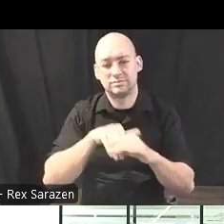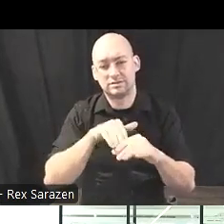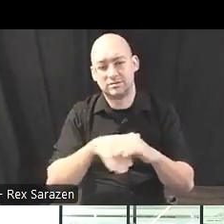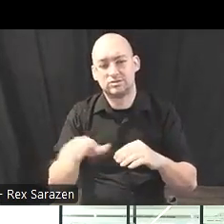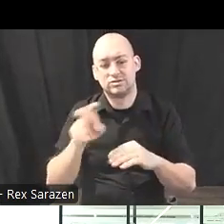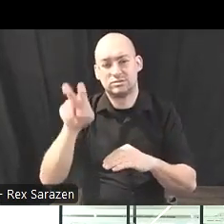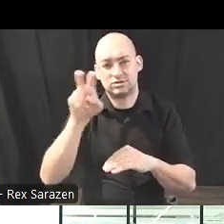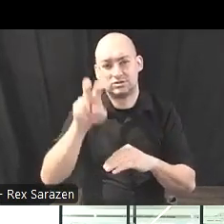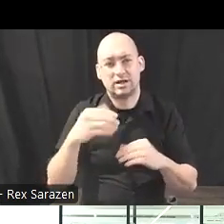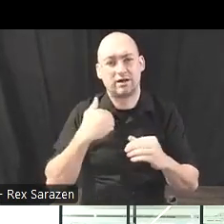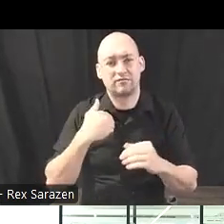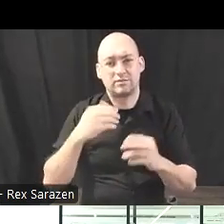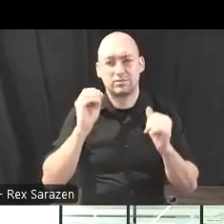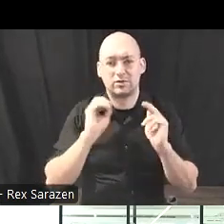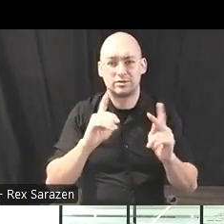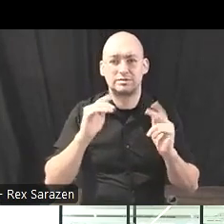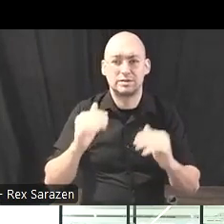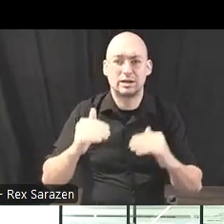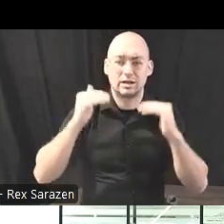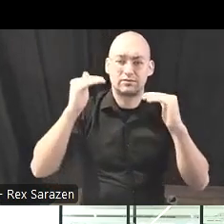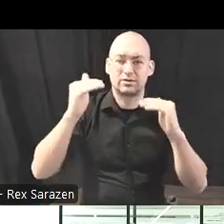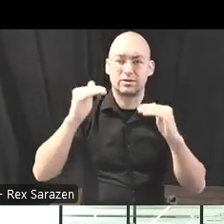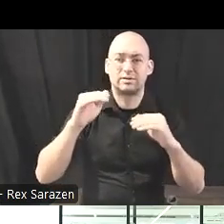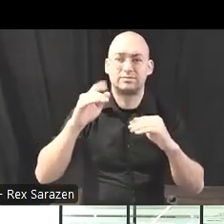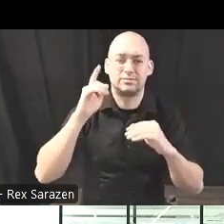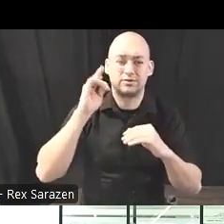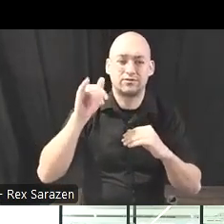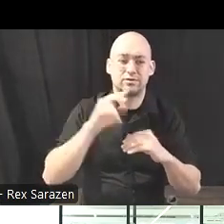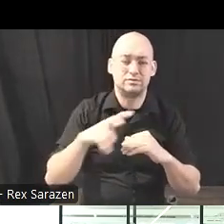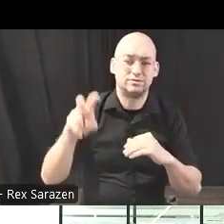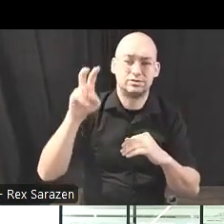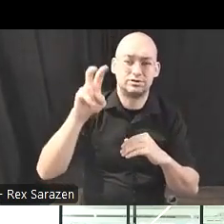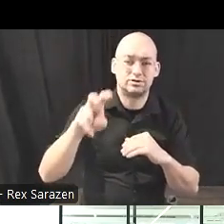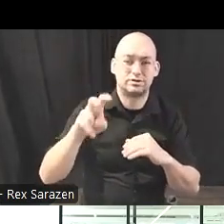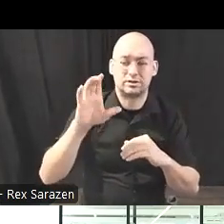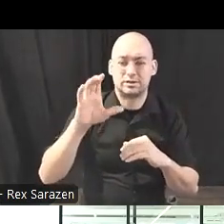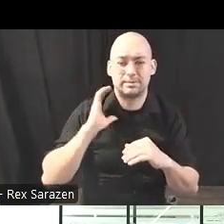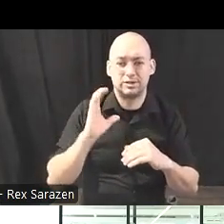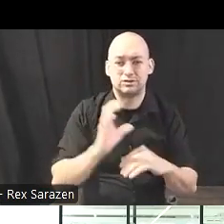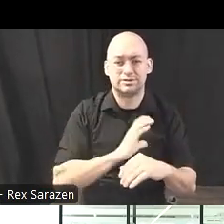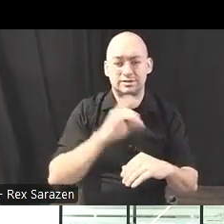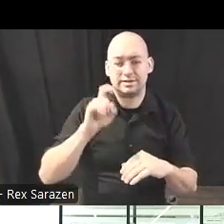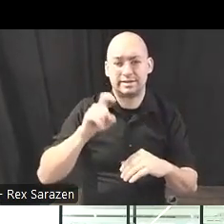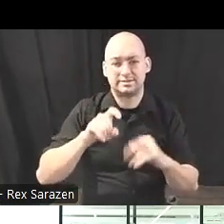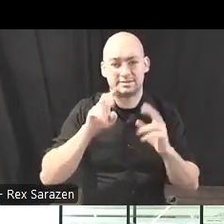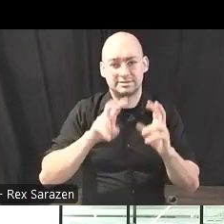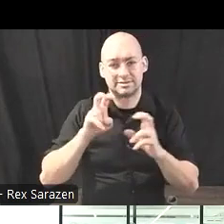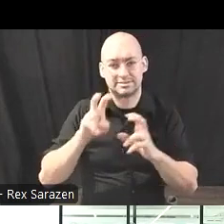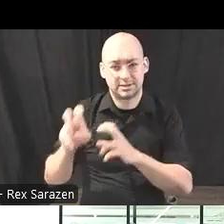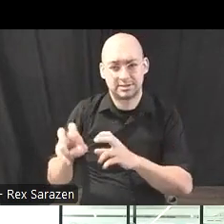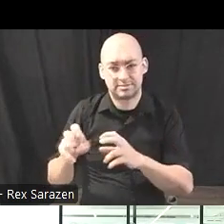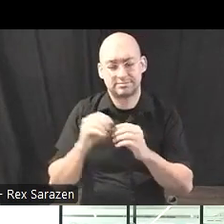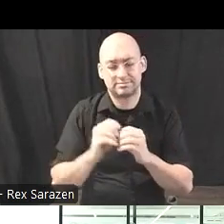have opportunities to elevate the California Transportation Commission's needs assessment to expand and